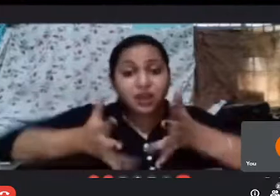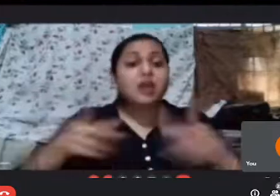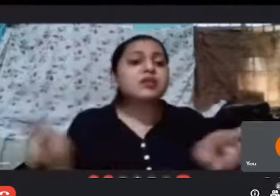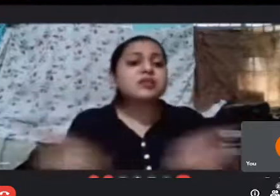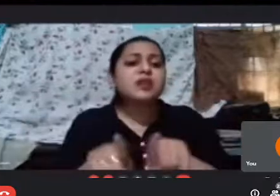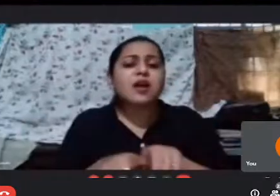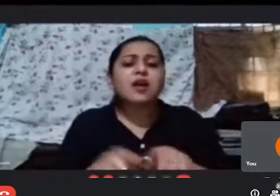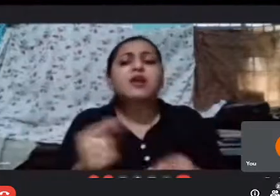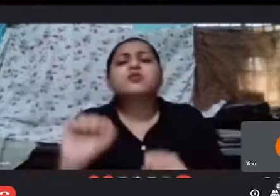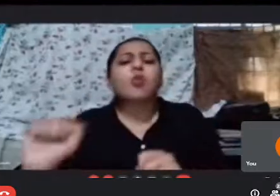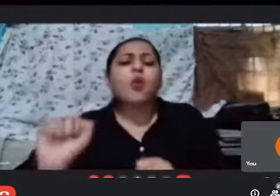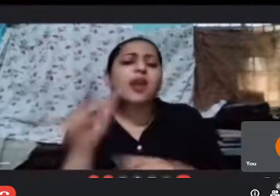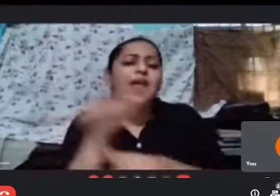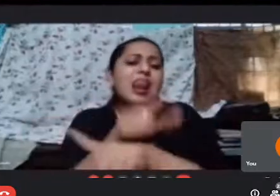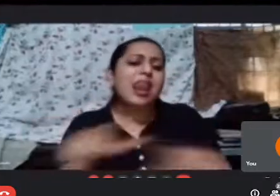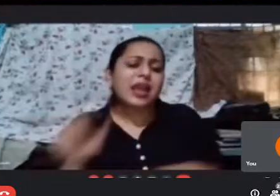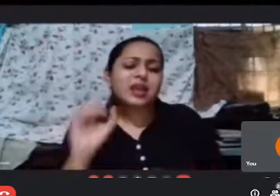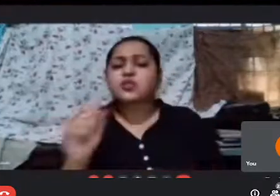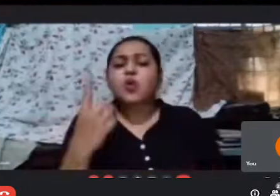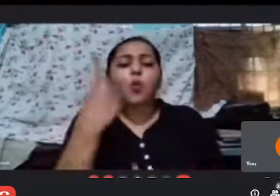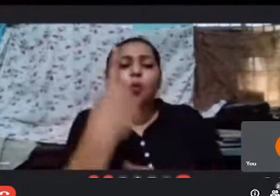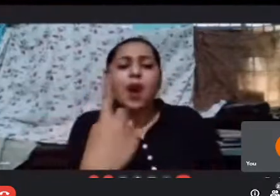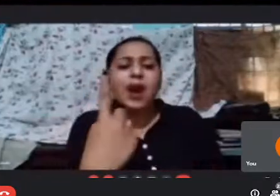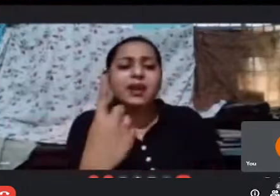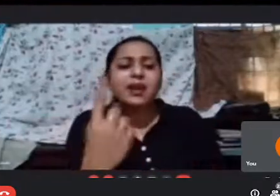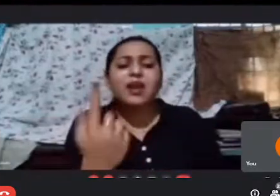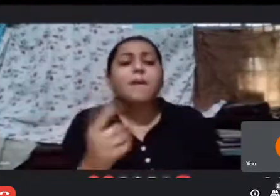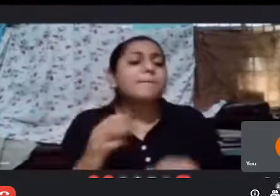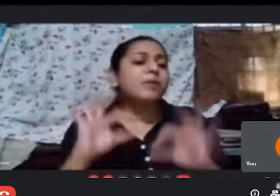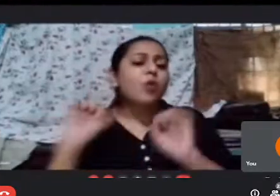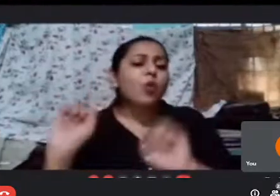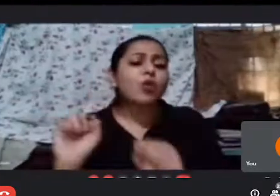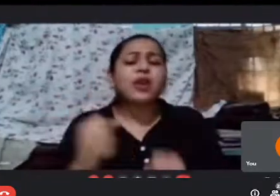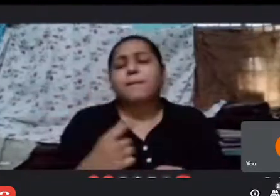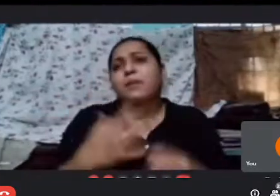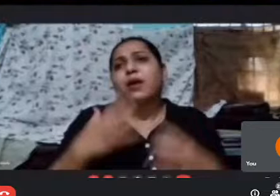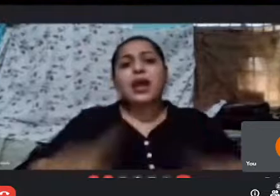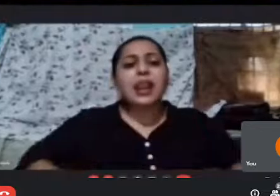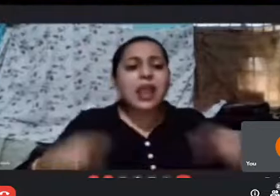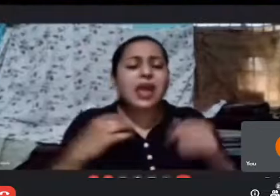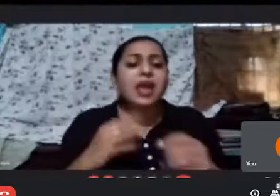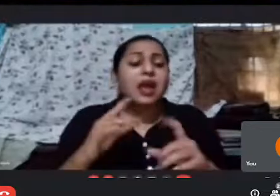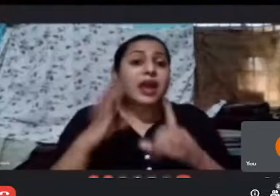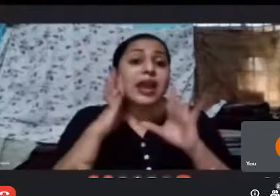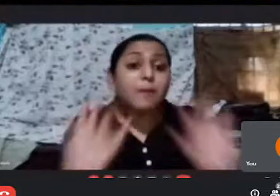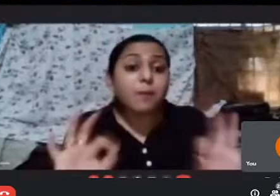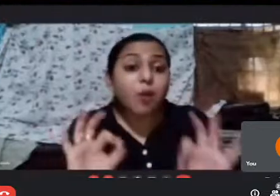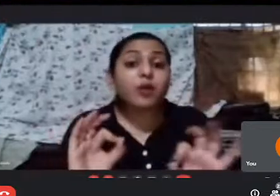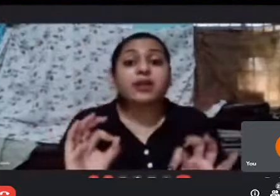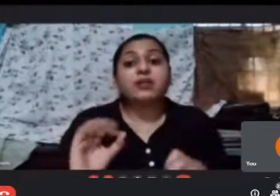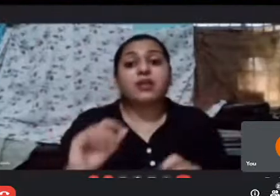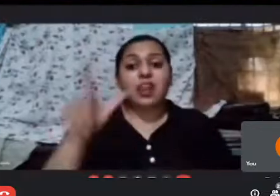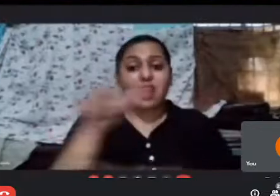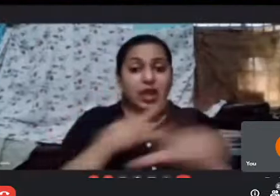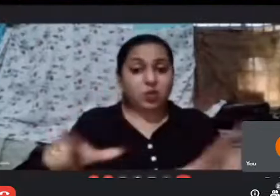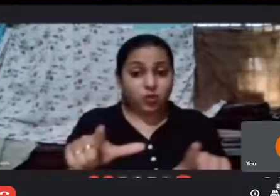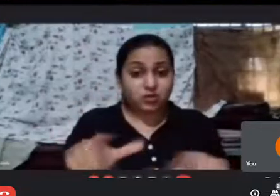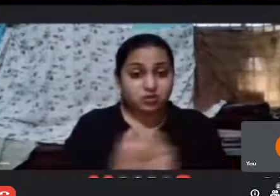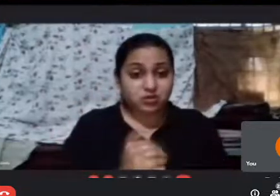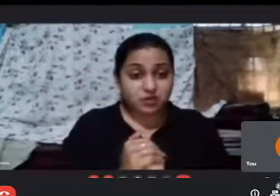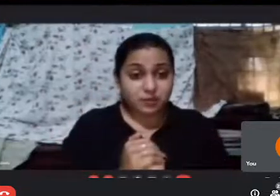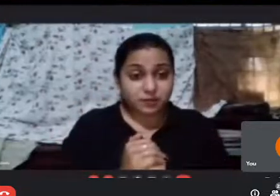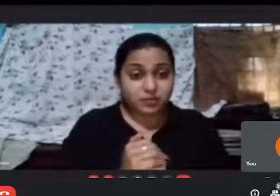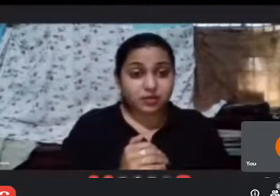one of the most crucial empirical discoveries in area of